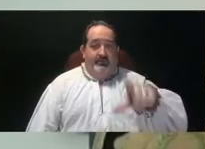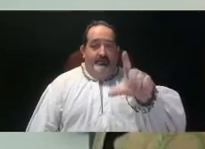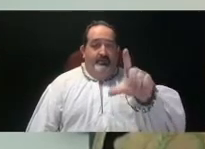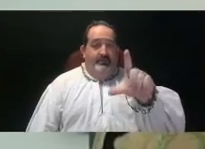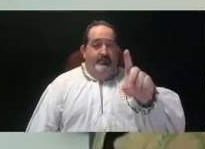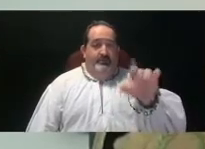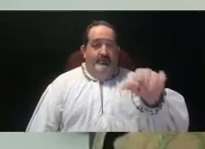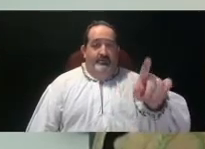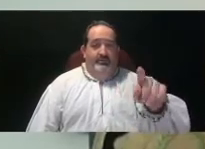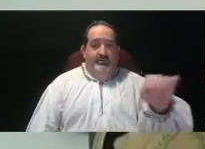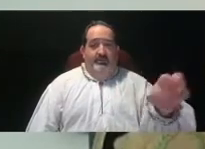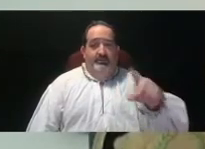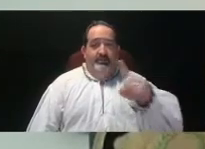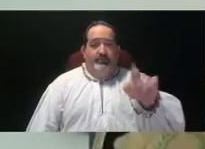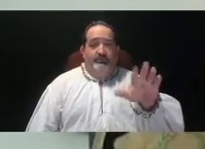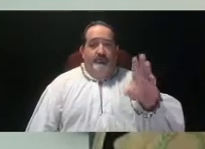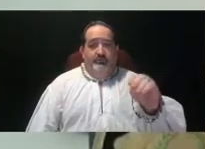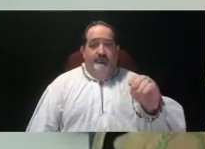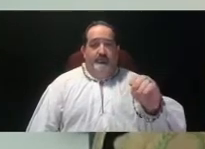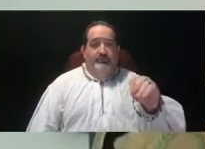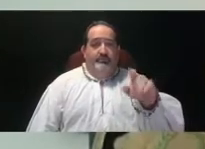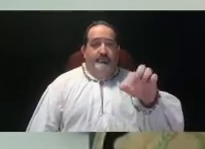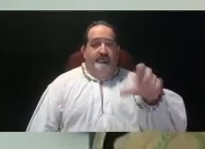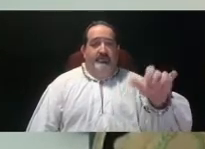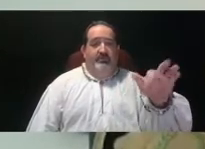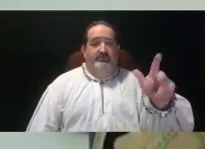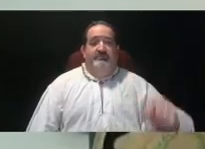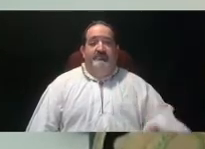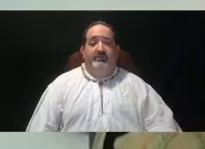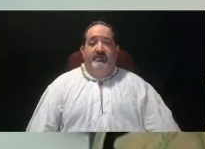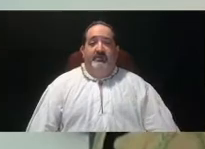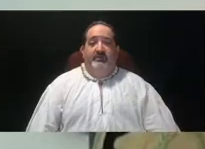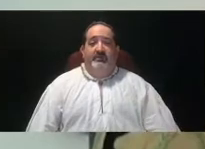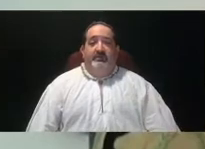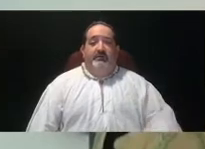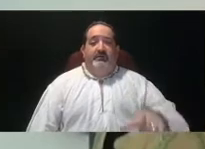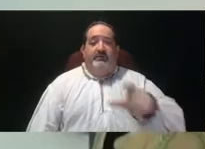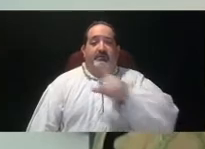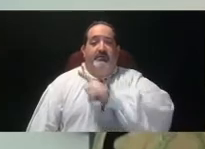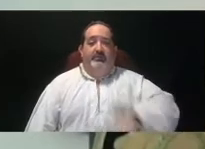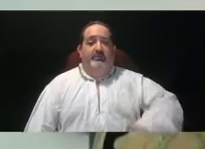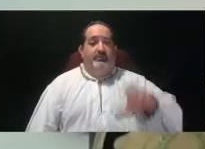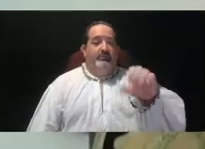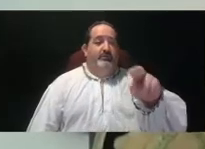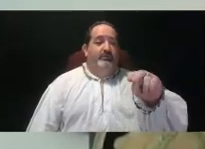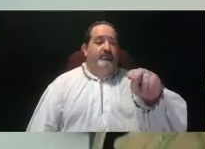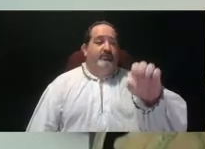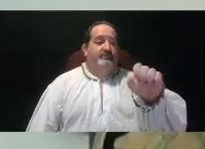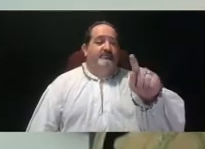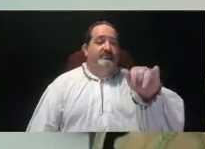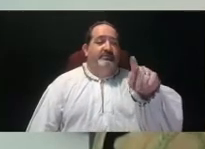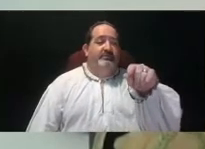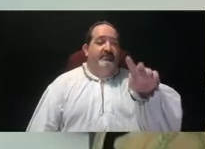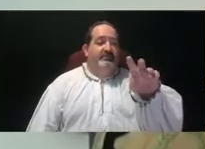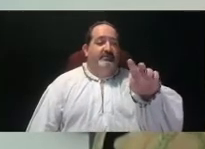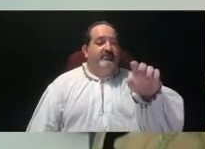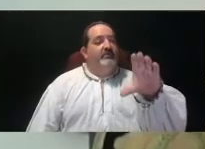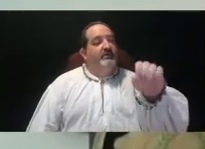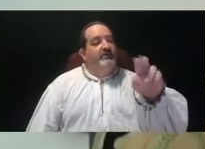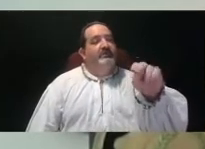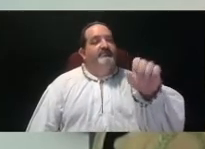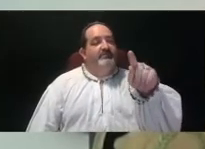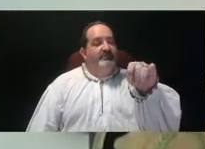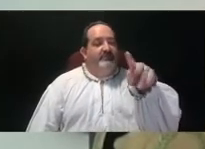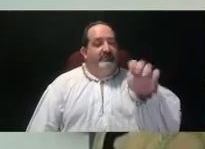Dersuch and Lord Zum Sroshenkatz, Lord Constantine in McGavin McDonald,